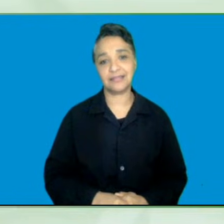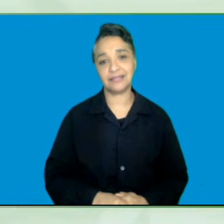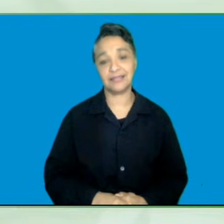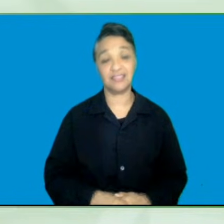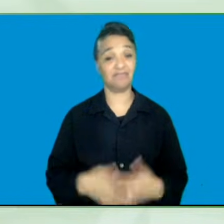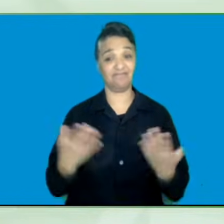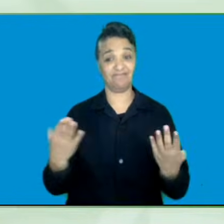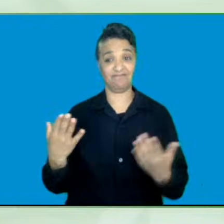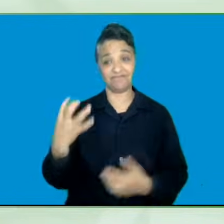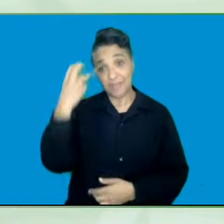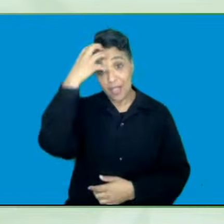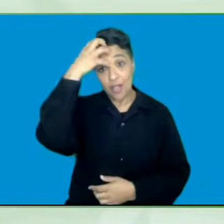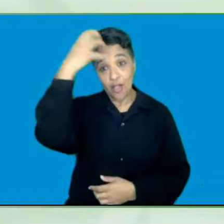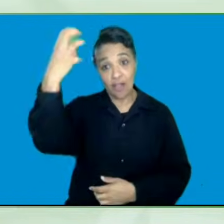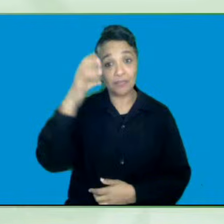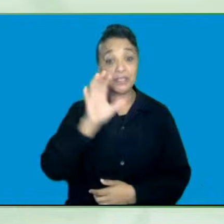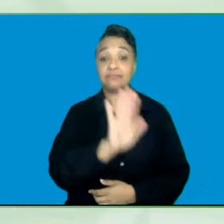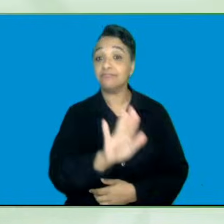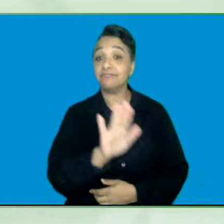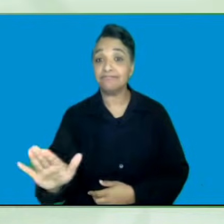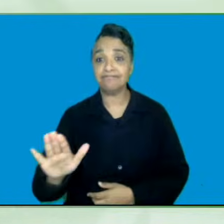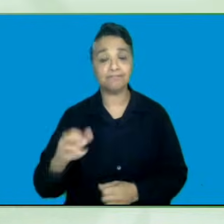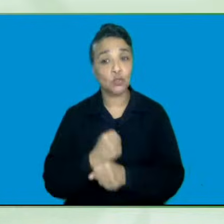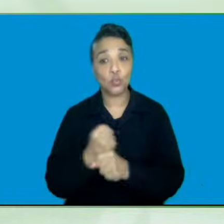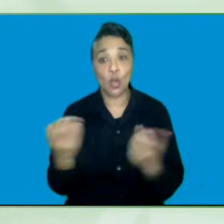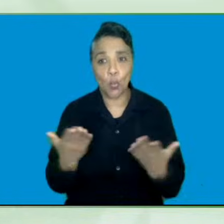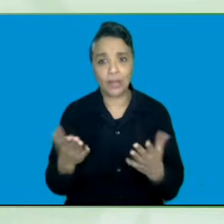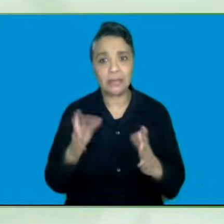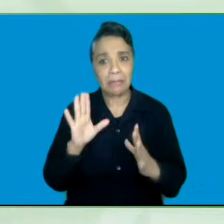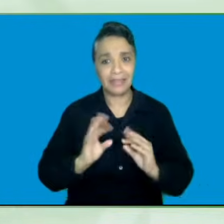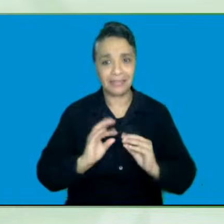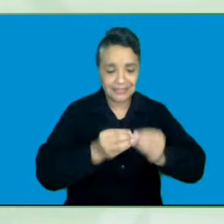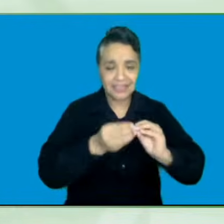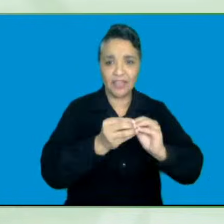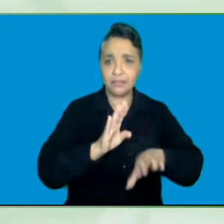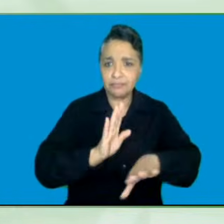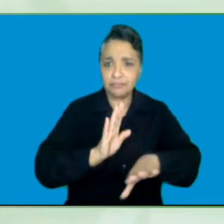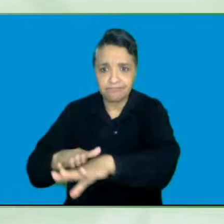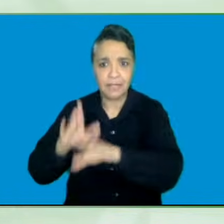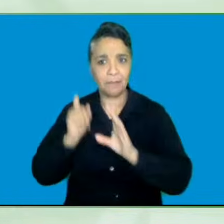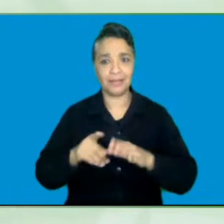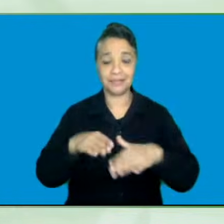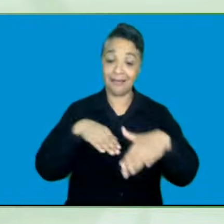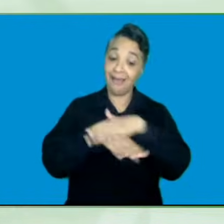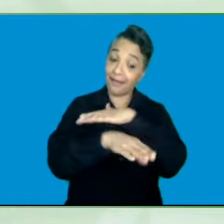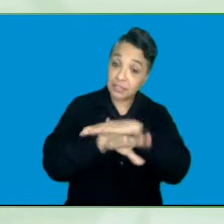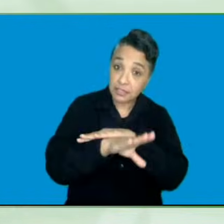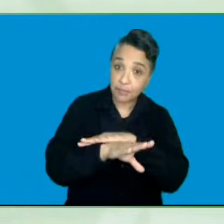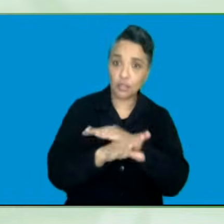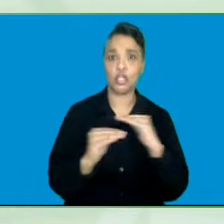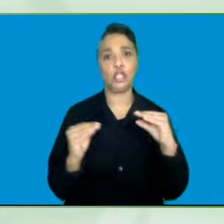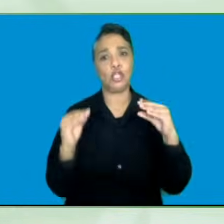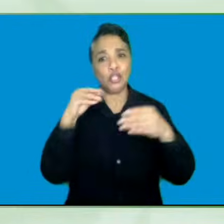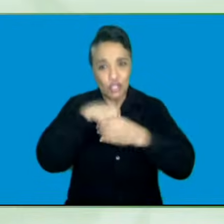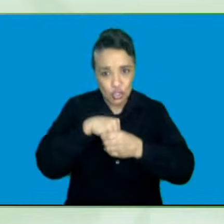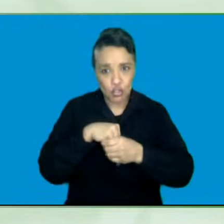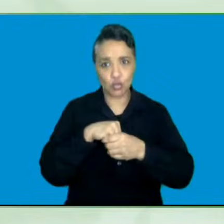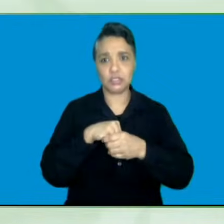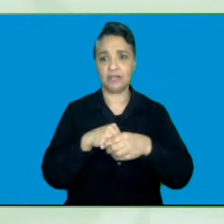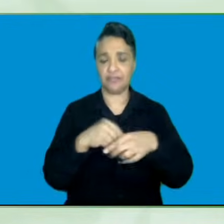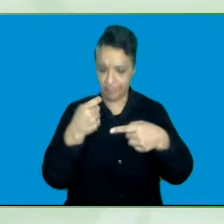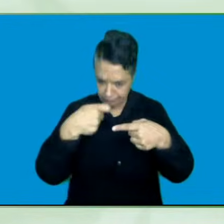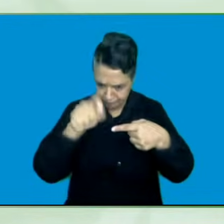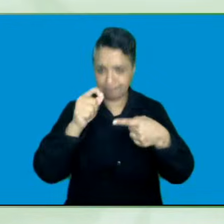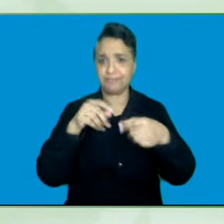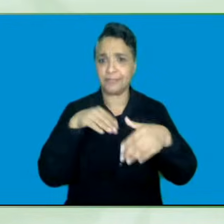can do is they can encourage developers to build accessible and inclusive tech. They can design